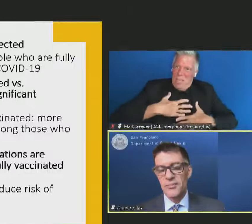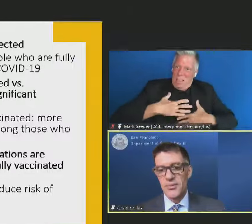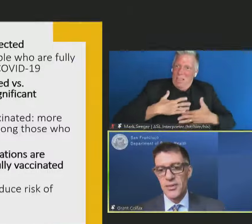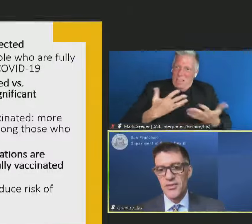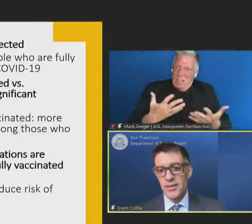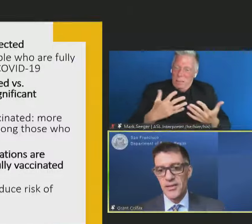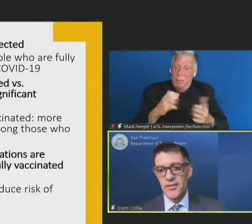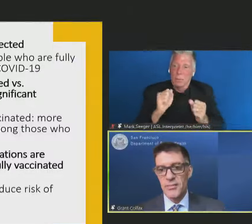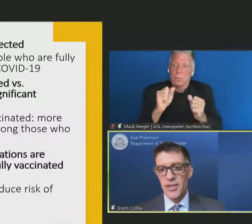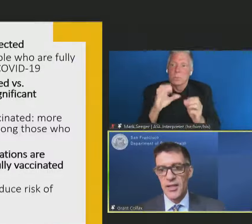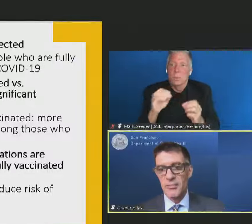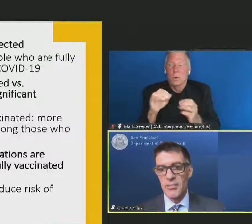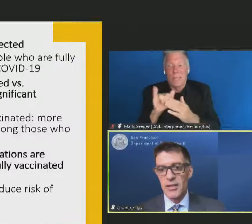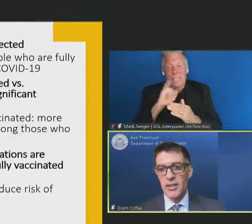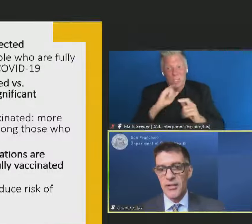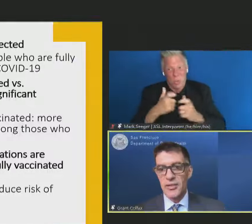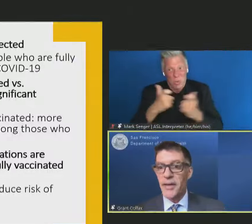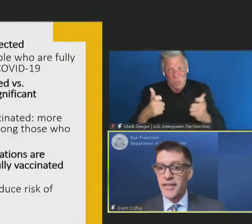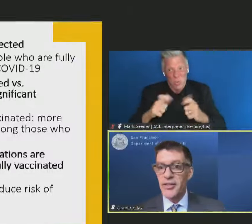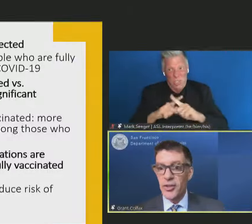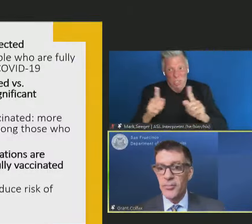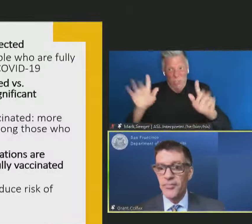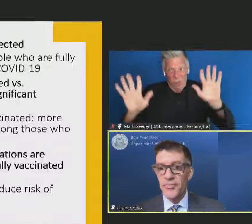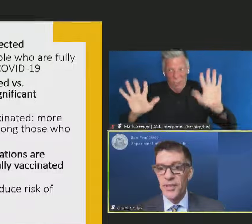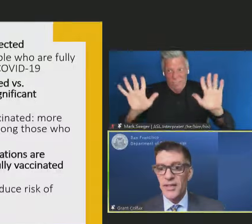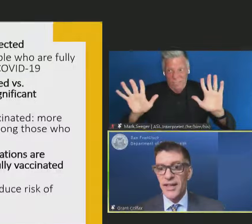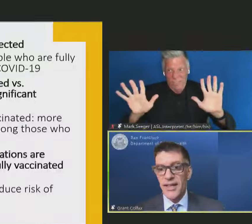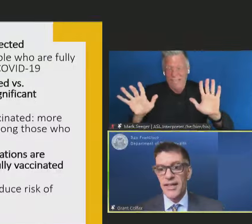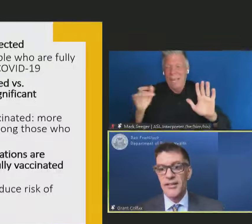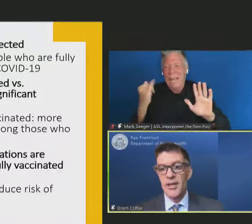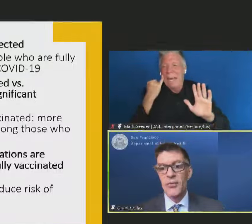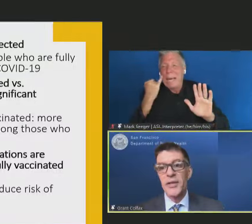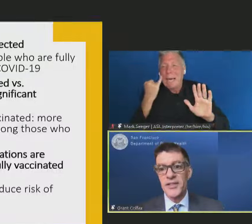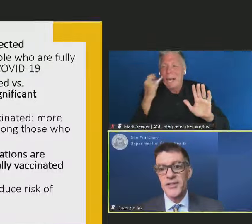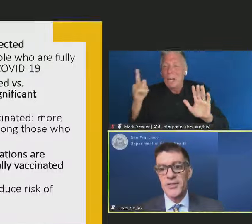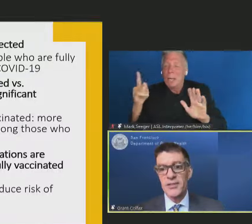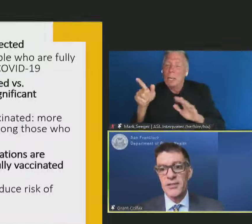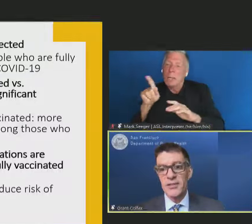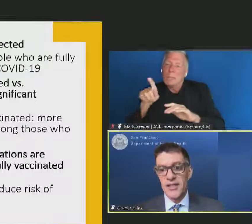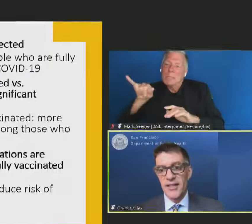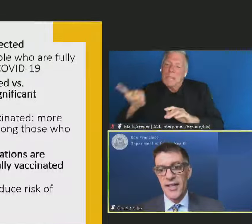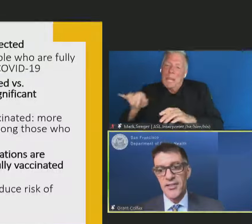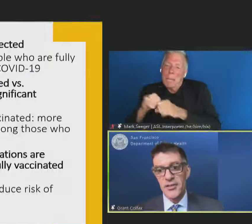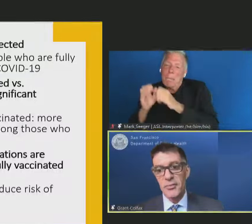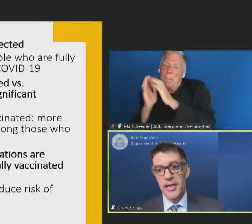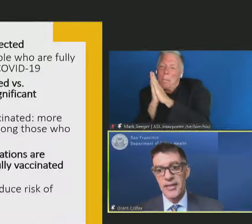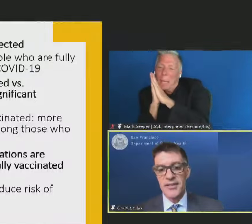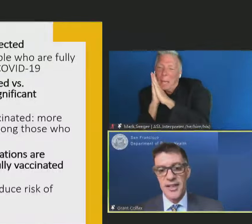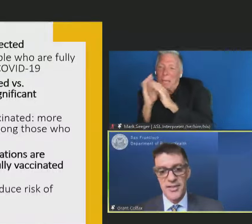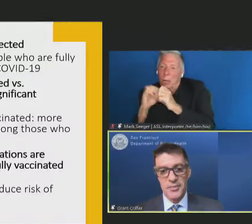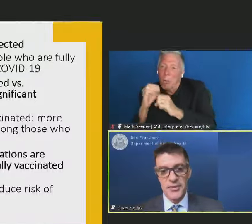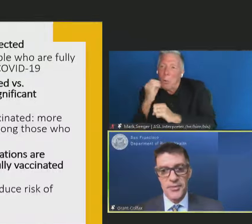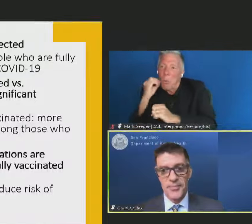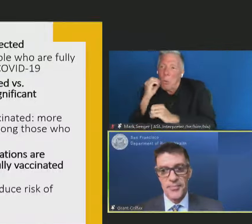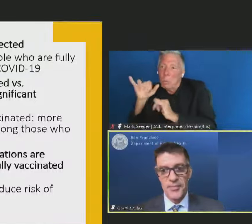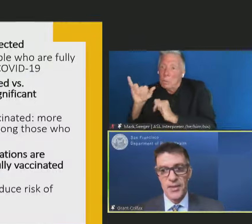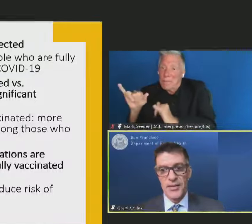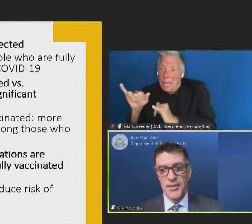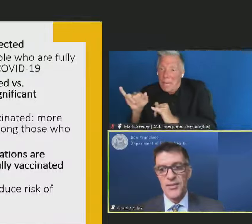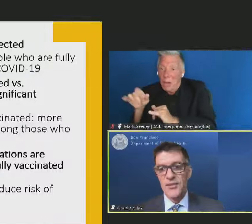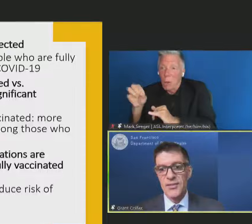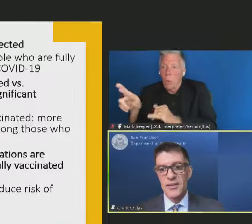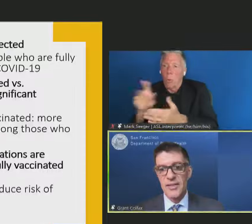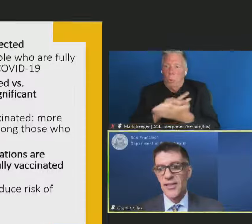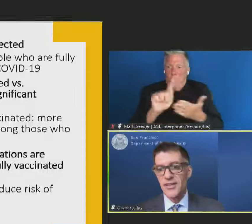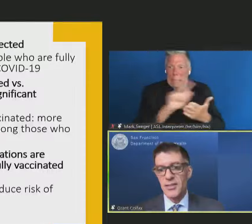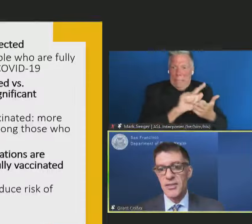difference between spending some time in your bed at home and weeks in an ICU bed in the hospital.